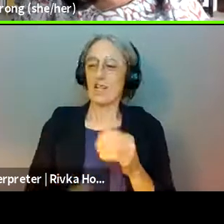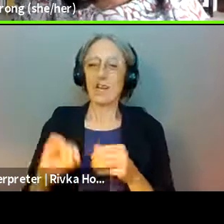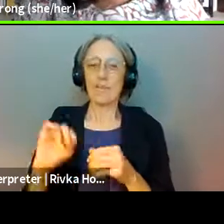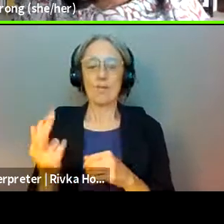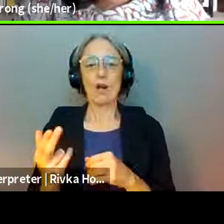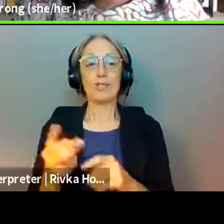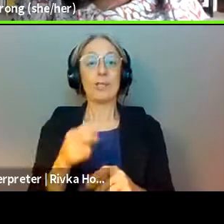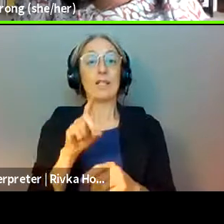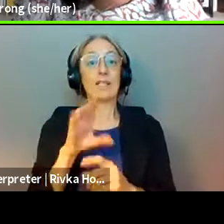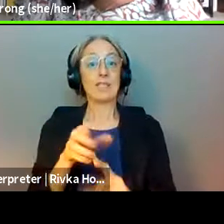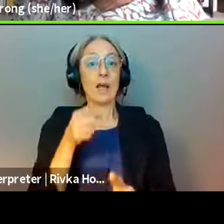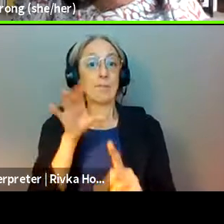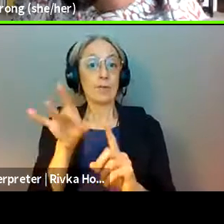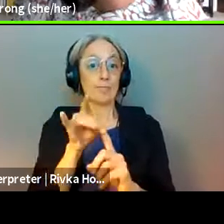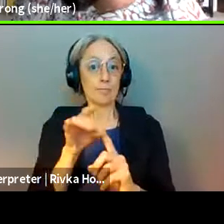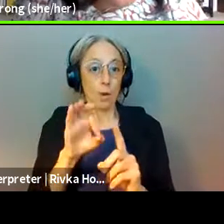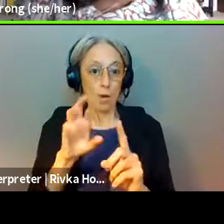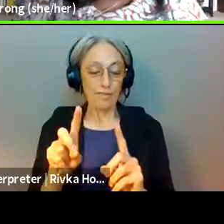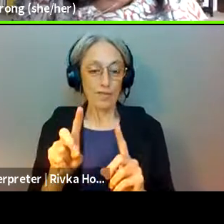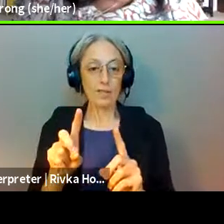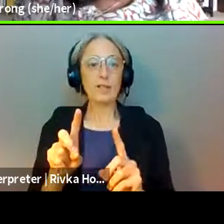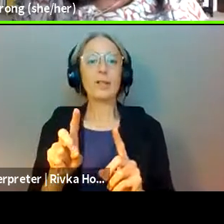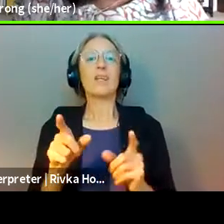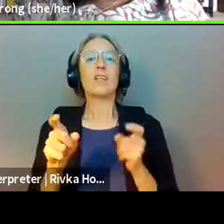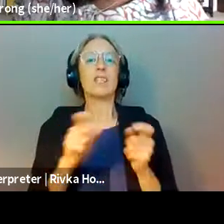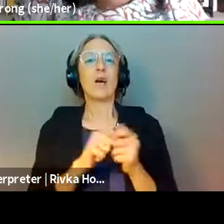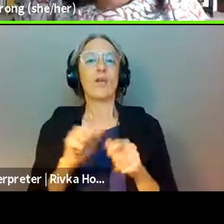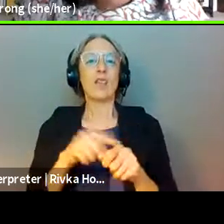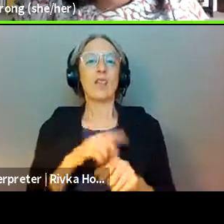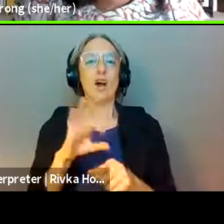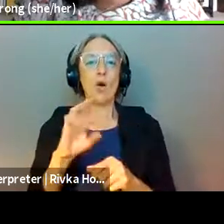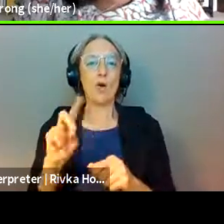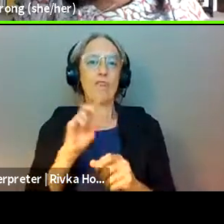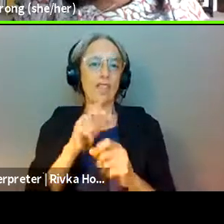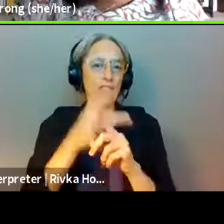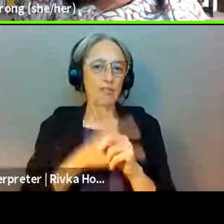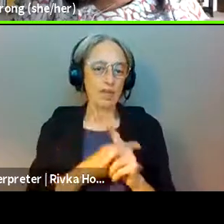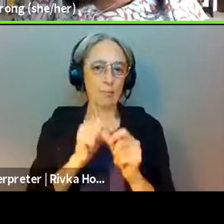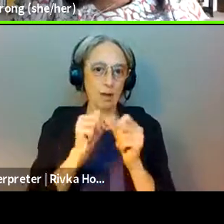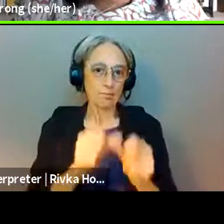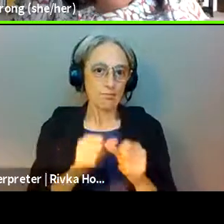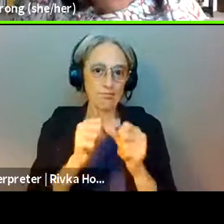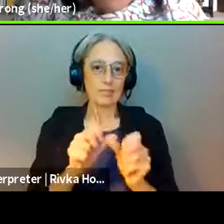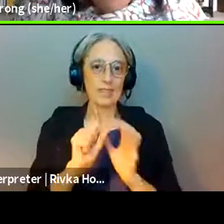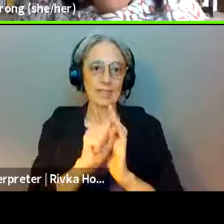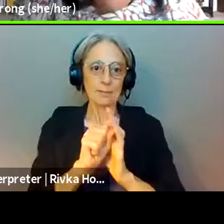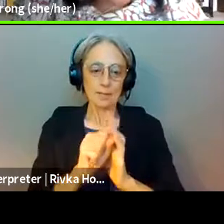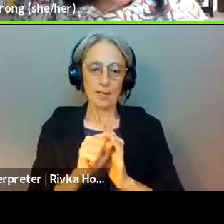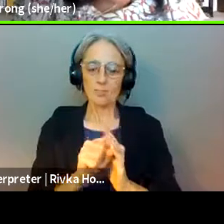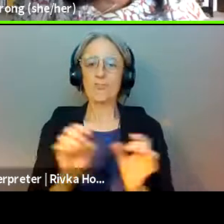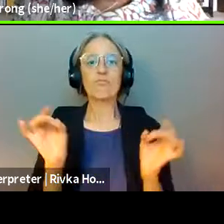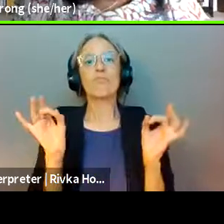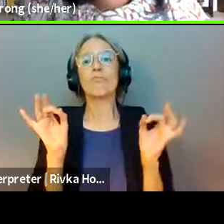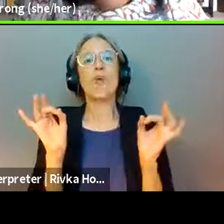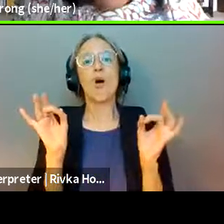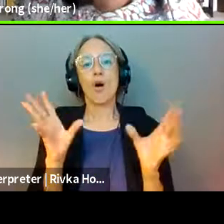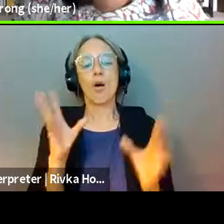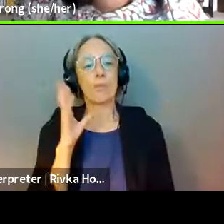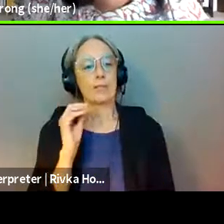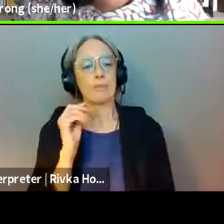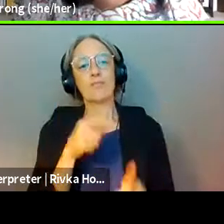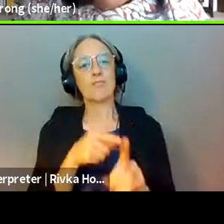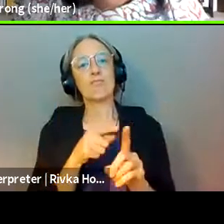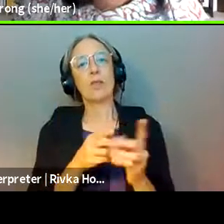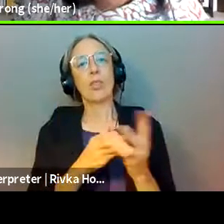December. He then dealt with long COVID for 3 months. It was a horrible experience for